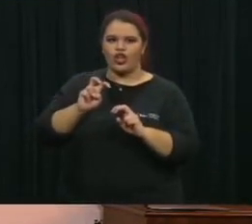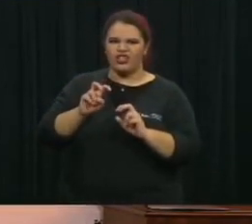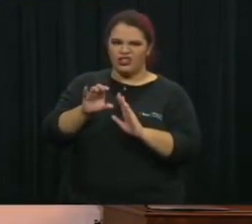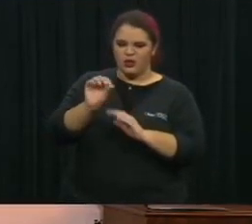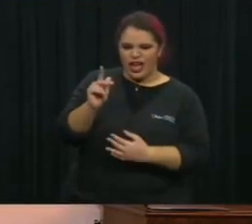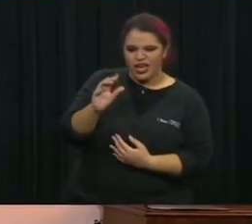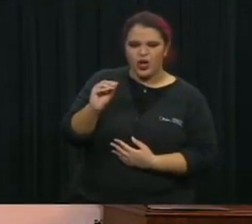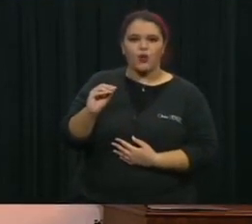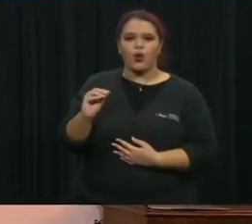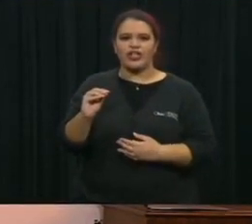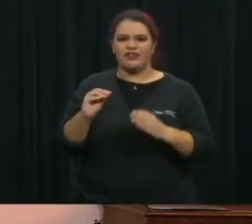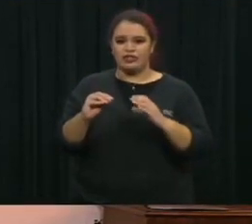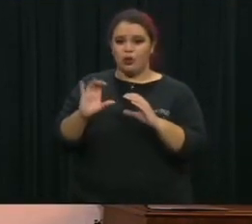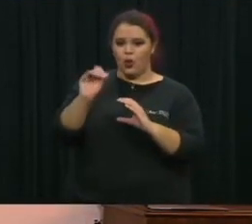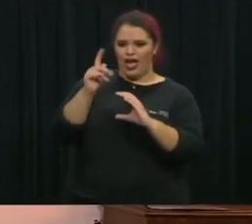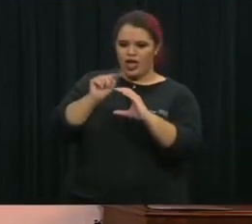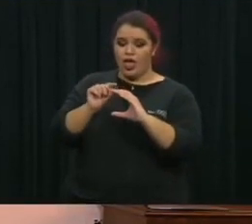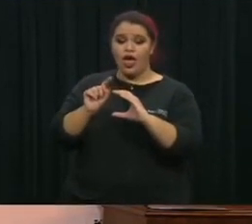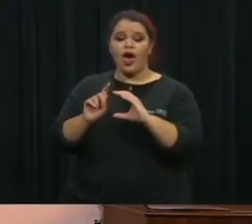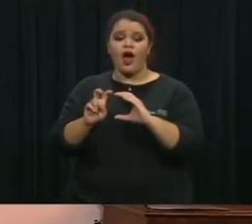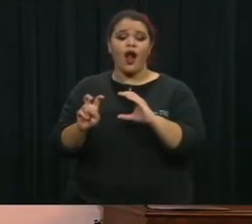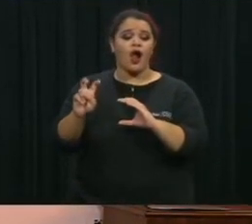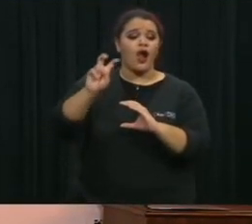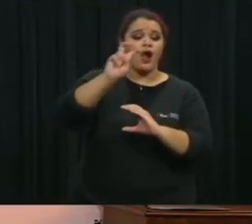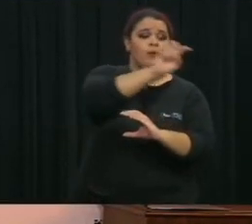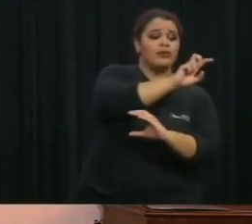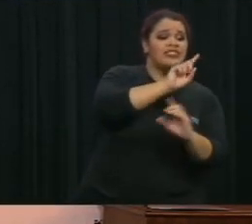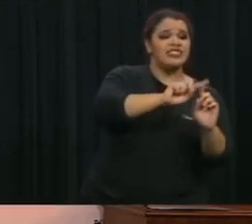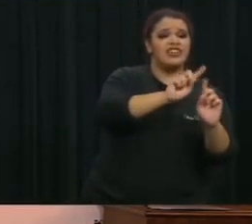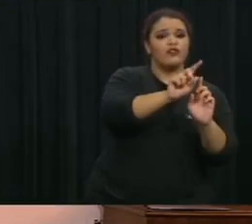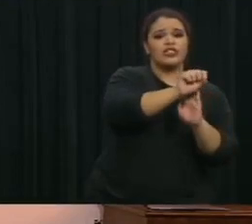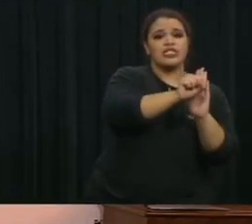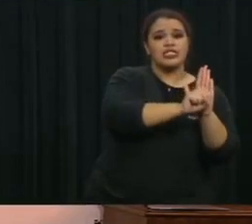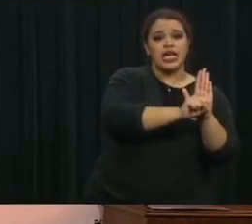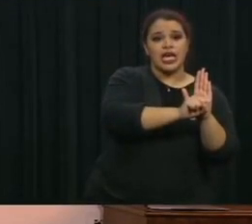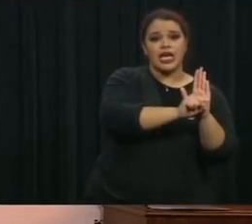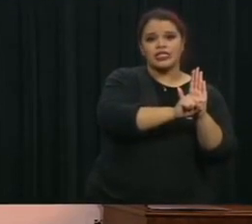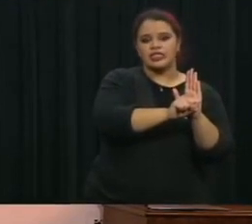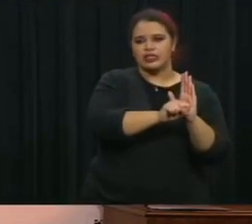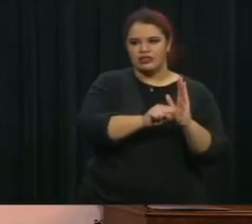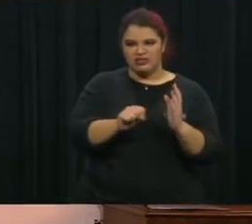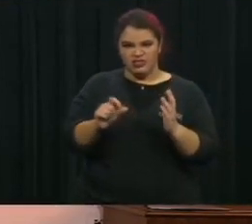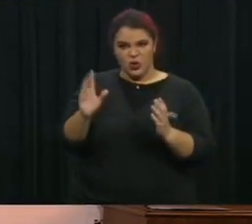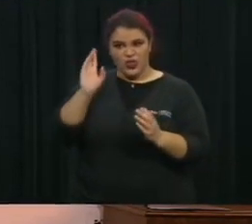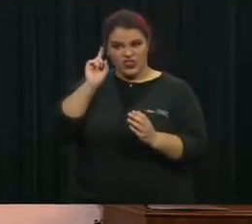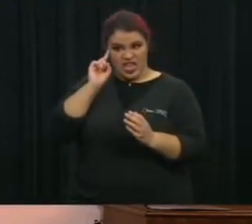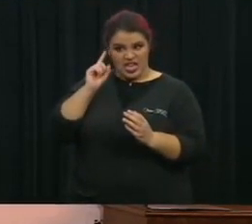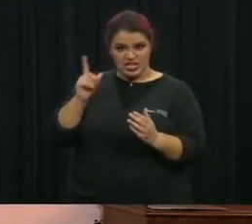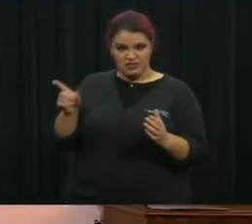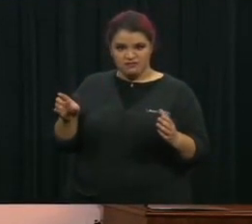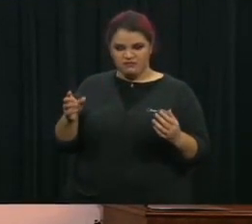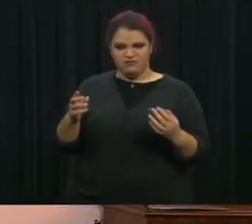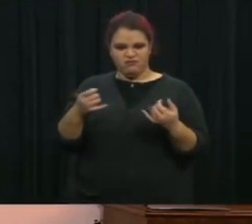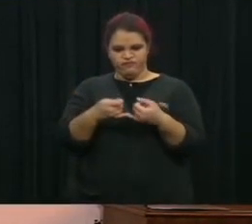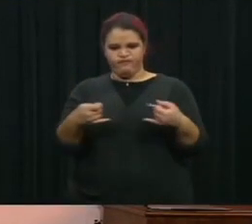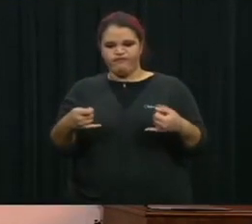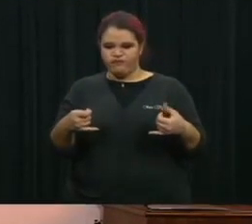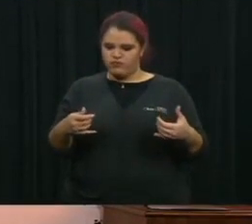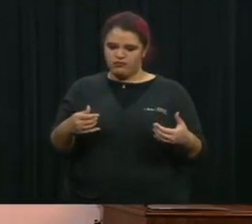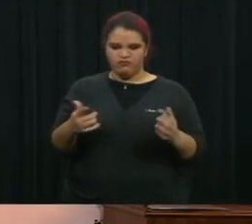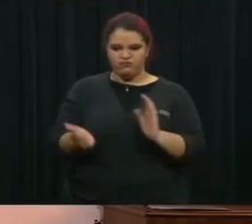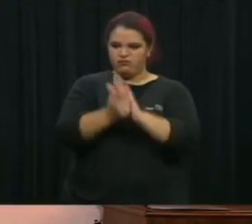ban? Yeah, I'm not a constitutional scholar, but that's basically within the realm of the Congress and the president.